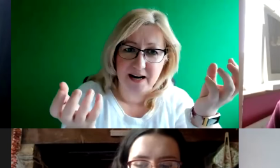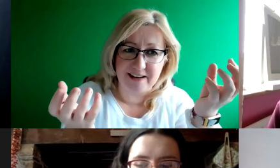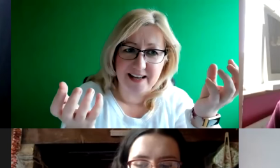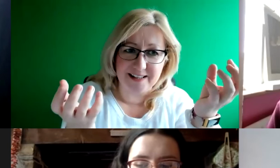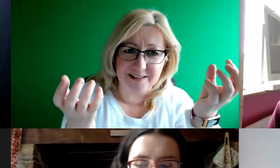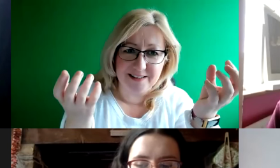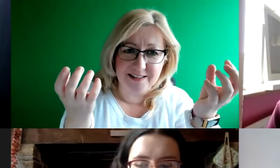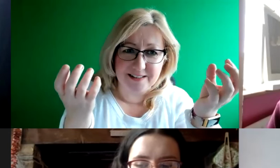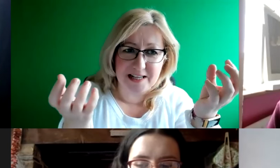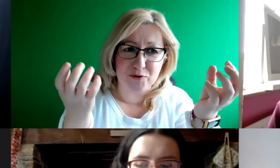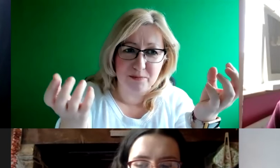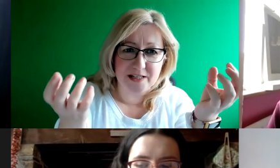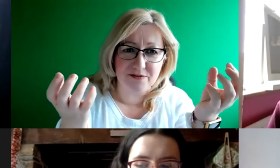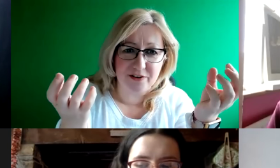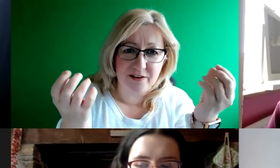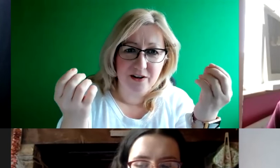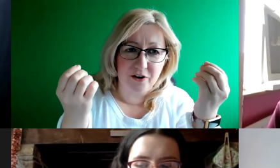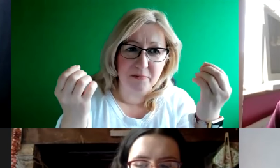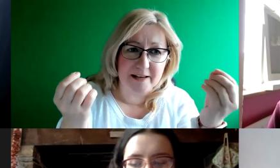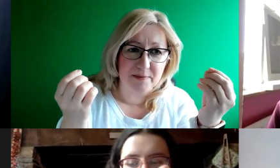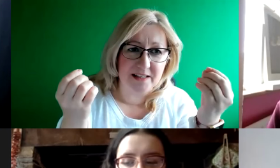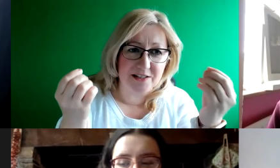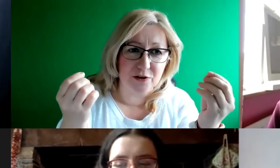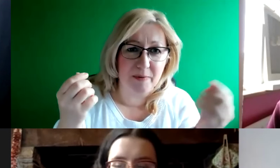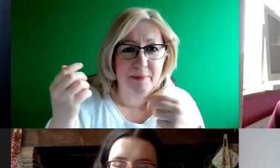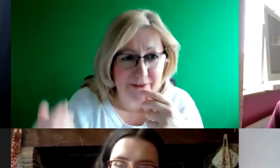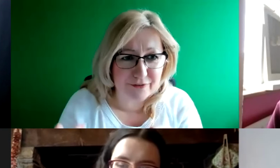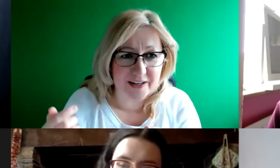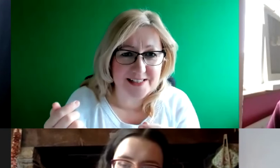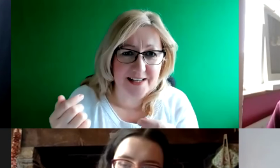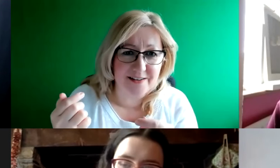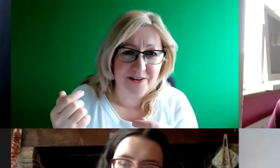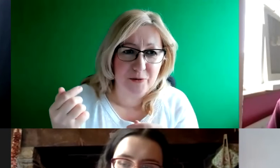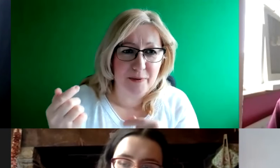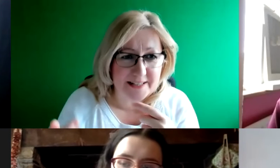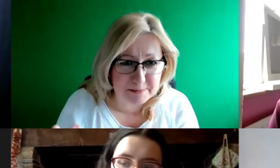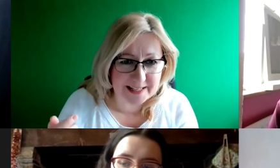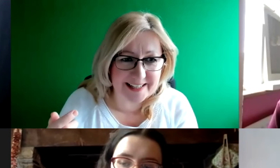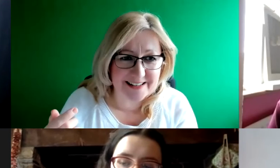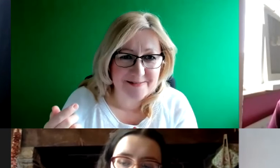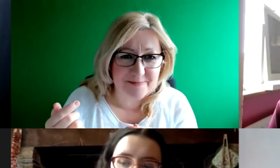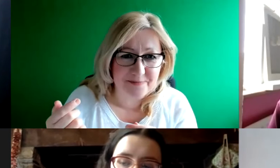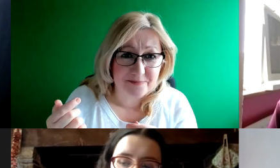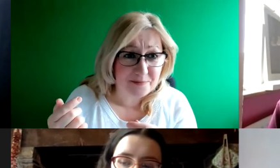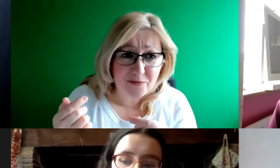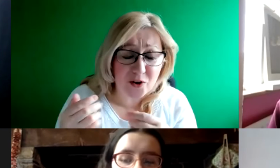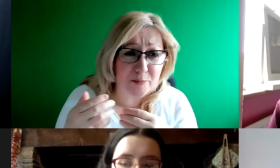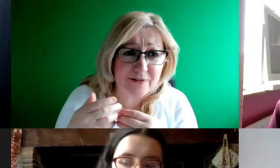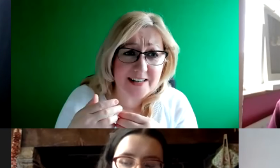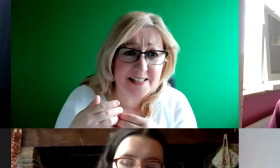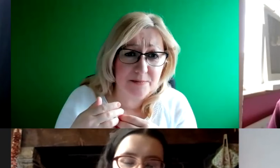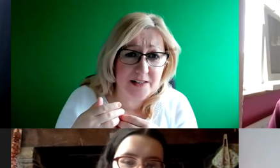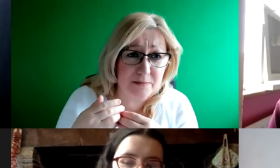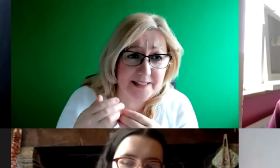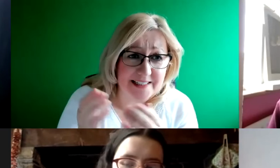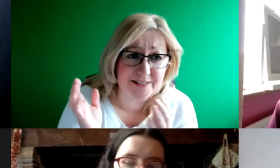finding a parallel conceptual metaphor, or it might be that you do it by paraphrasing or by explaining or by